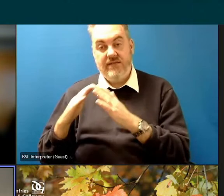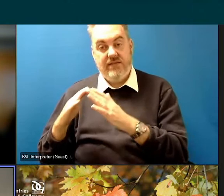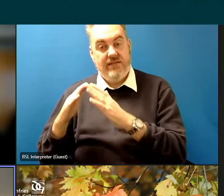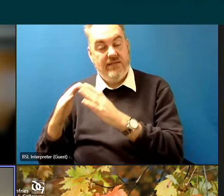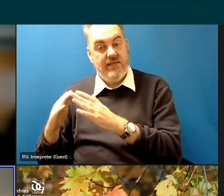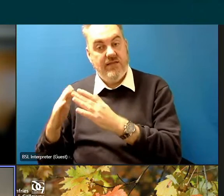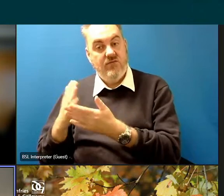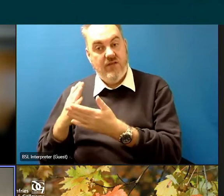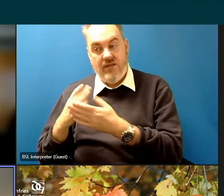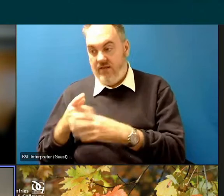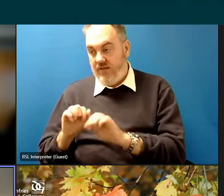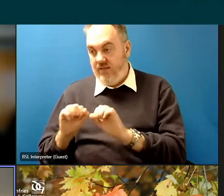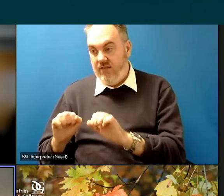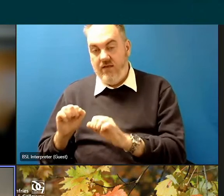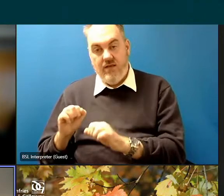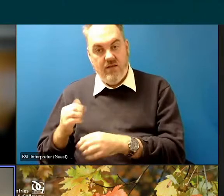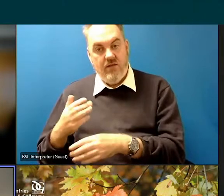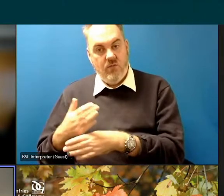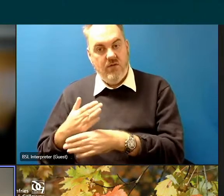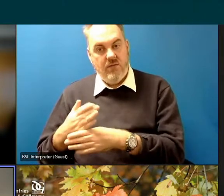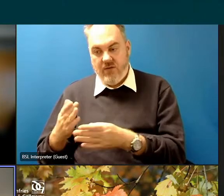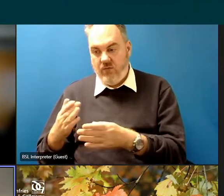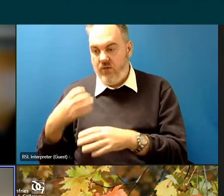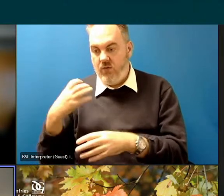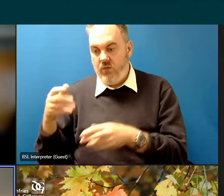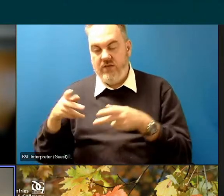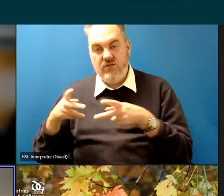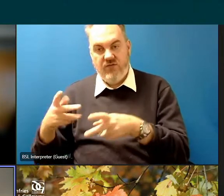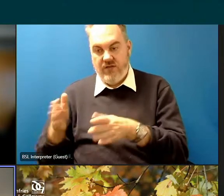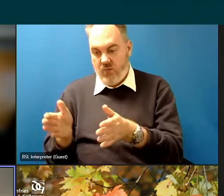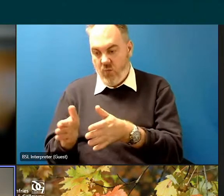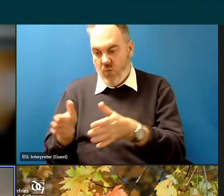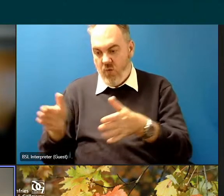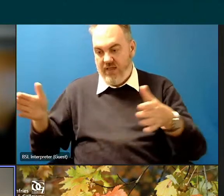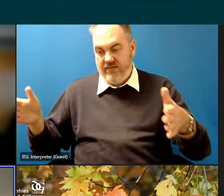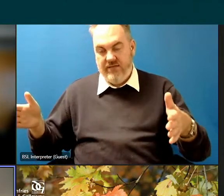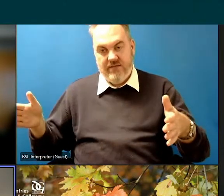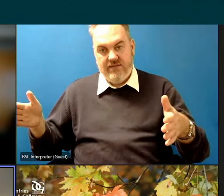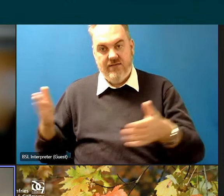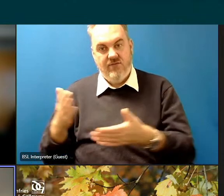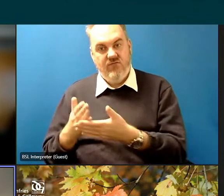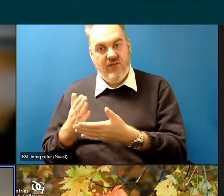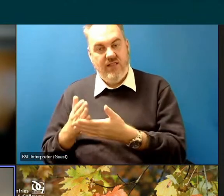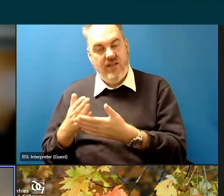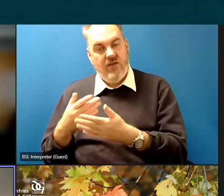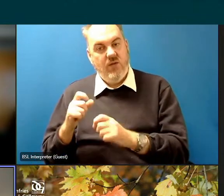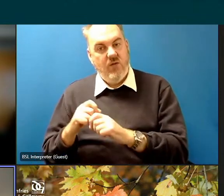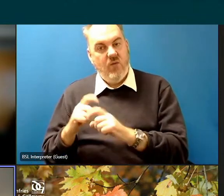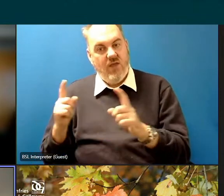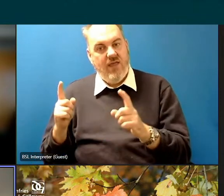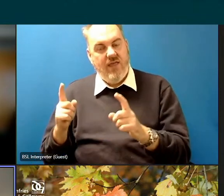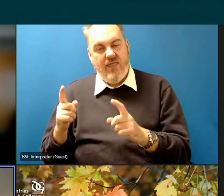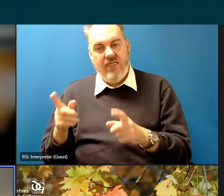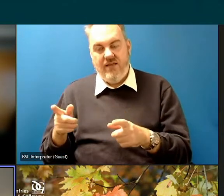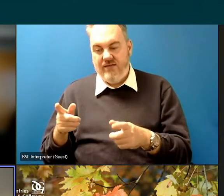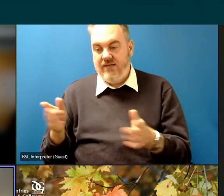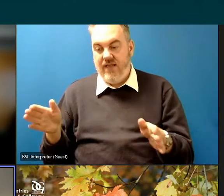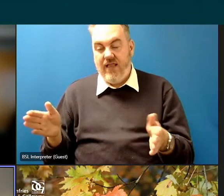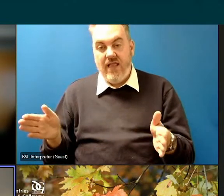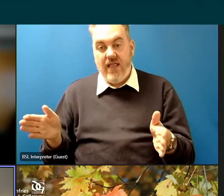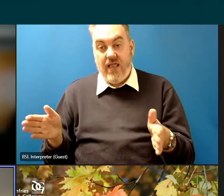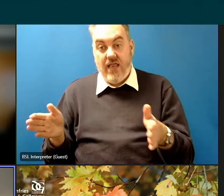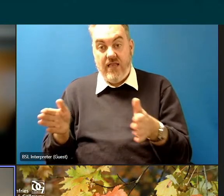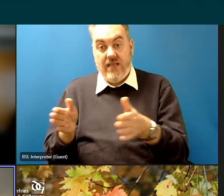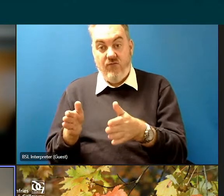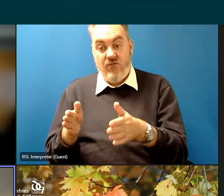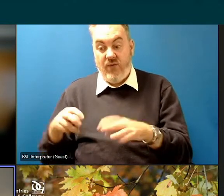potential, the wideness of Queen Street in the past, it was certainly recognised that a narrowing of the crossing point